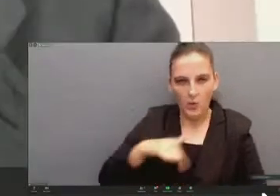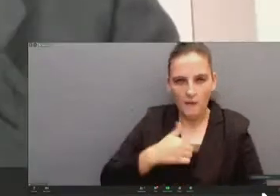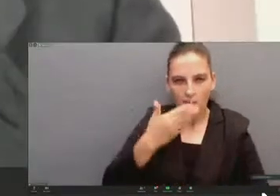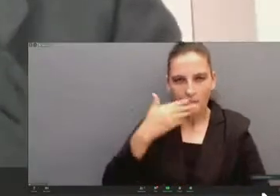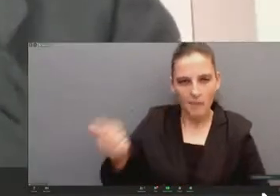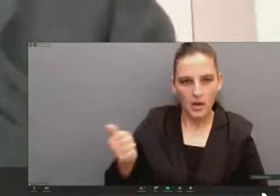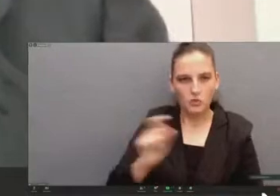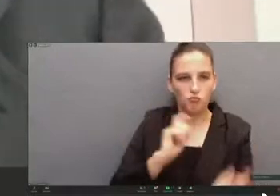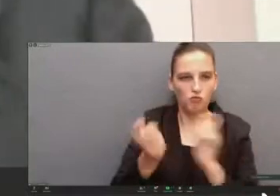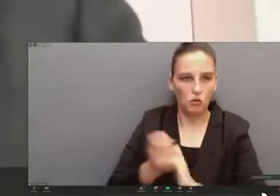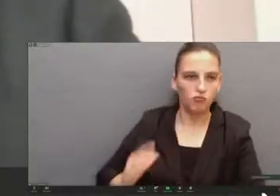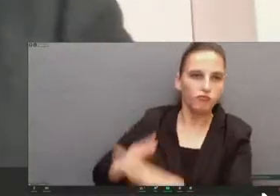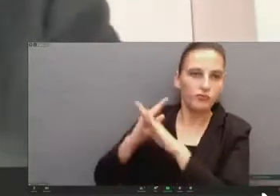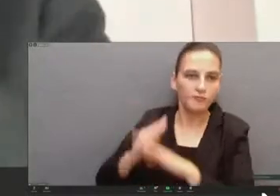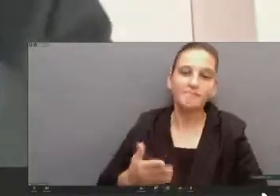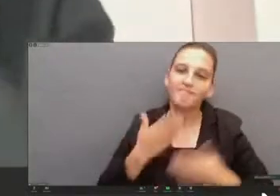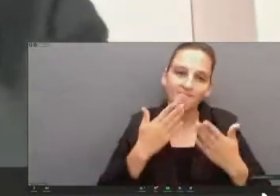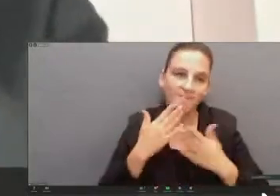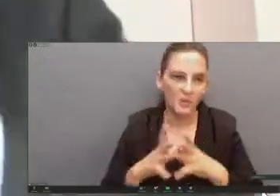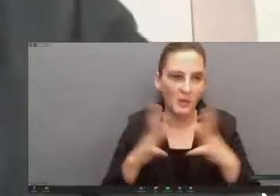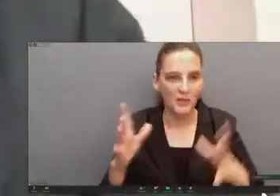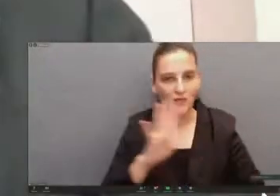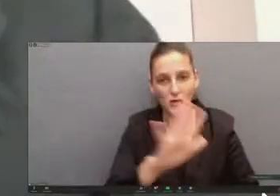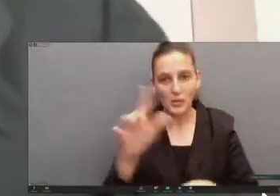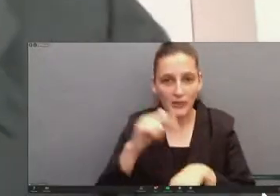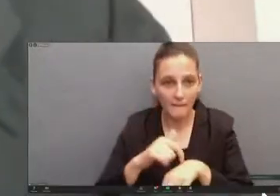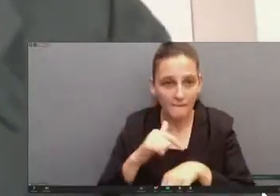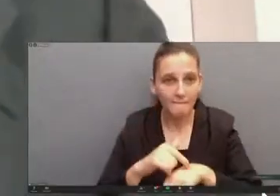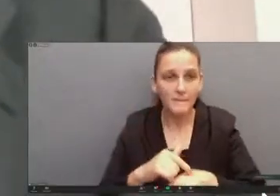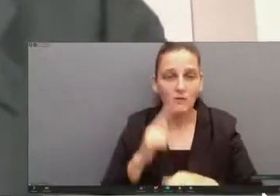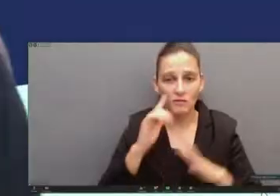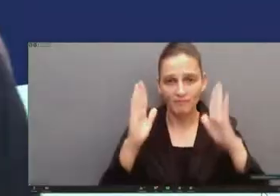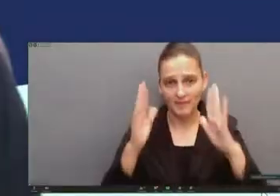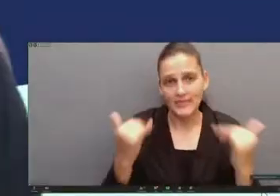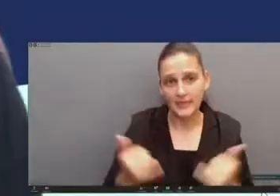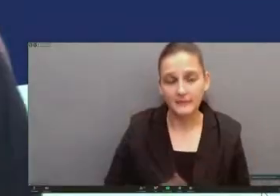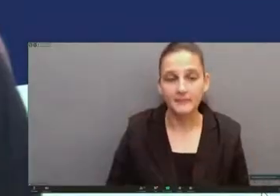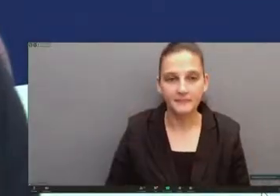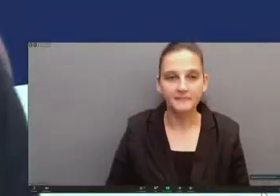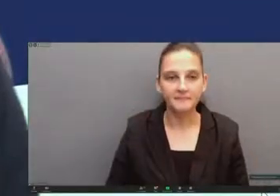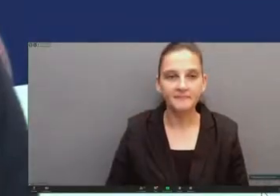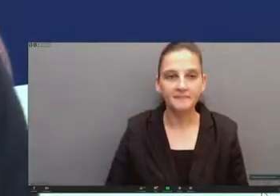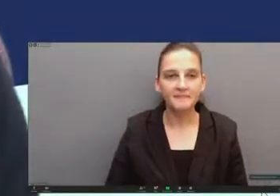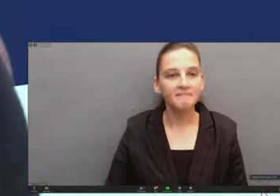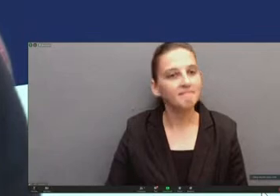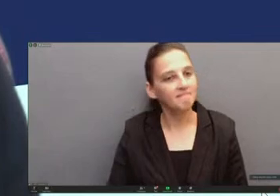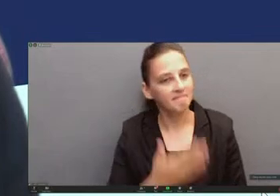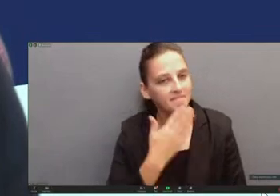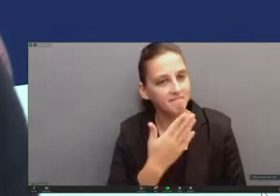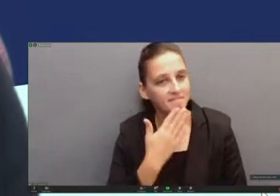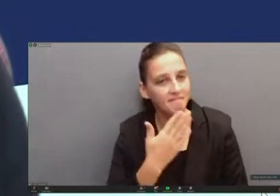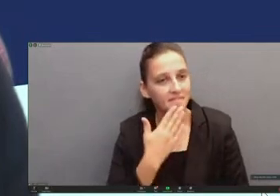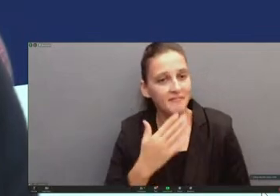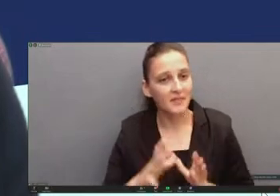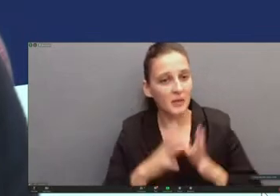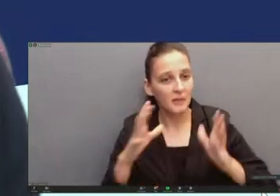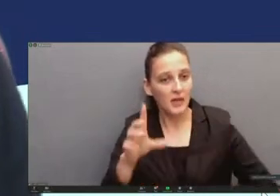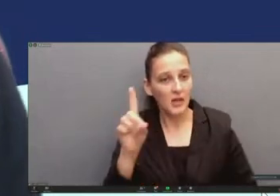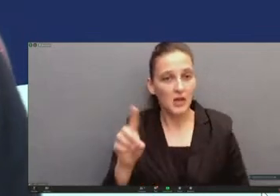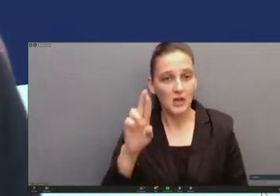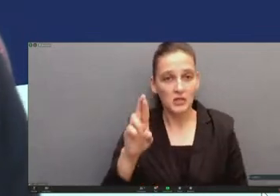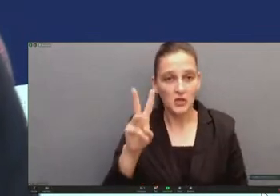restructure them. Thank you so very much for your time and listening today. Thank you so much, Dr.